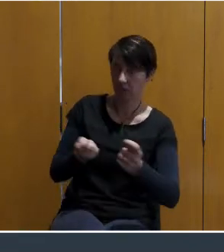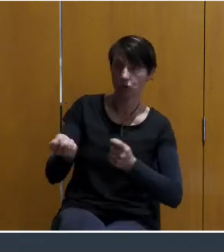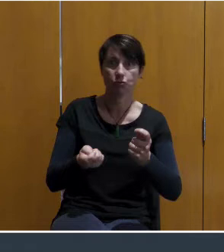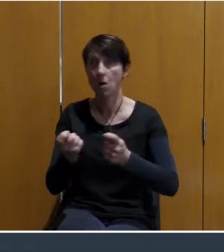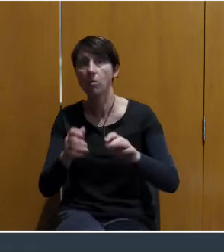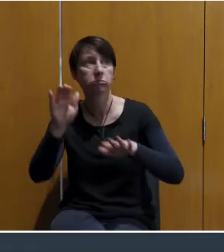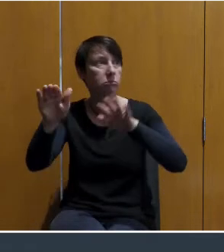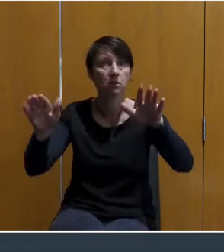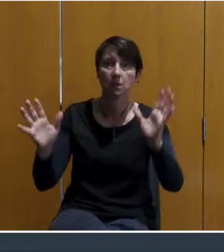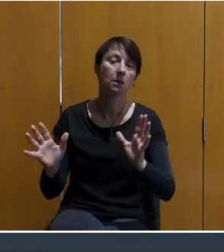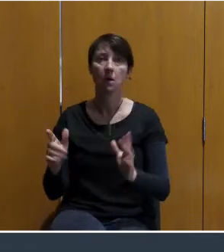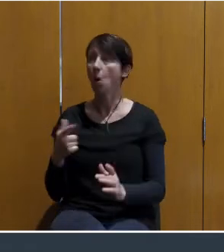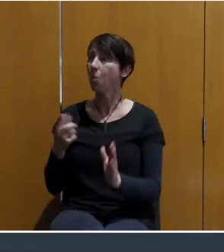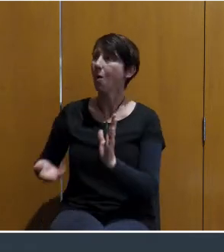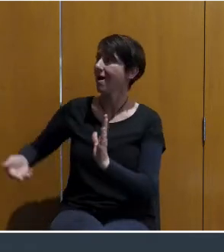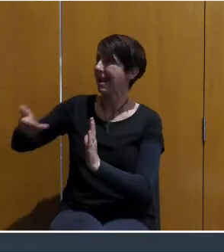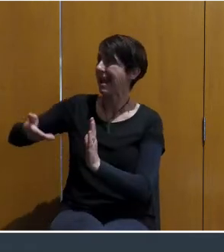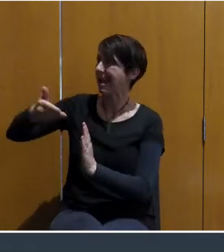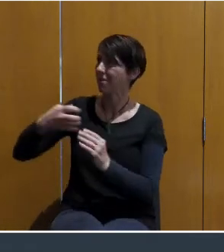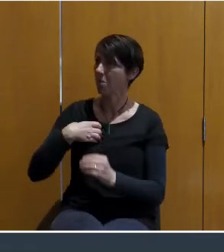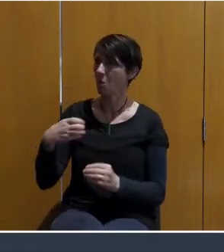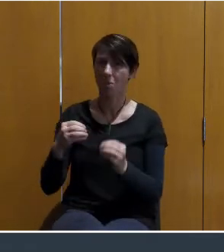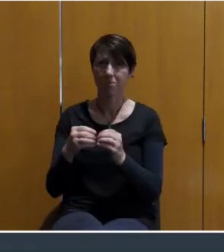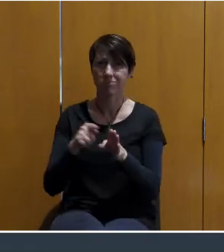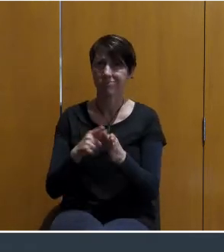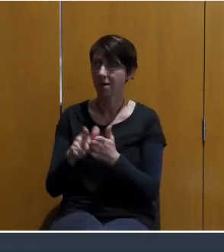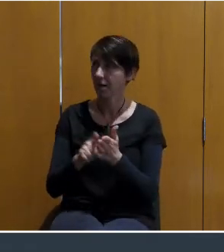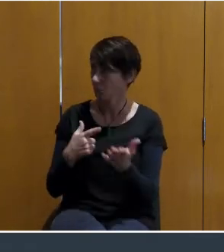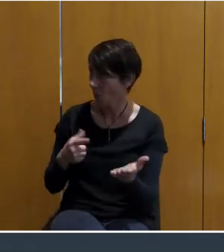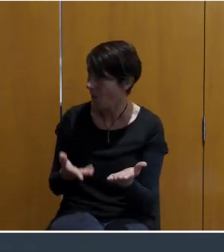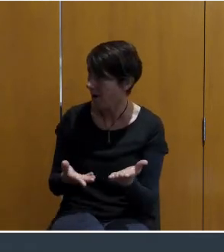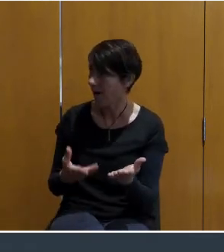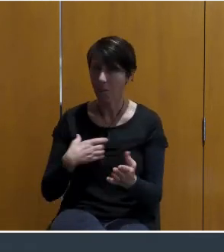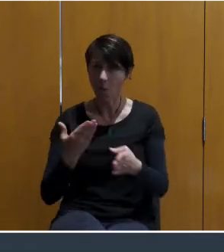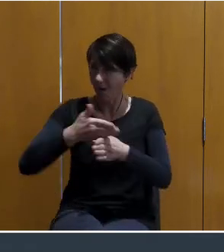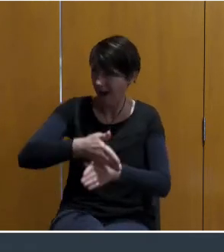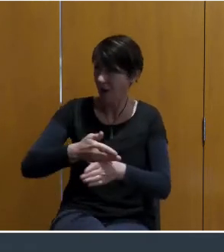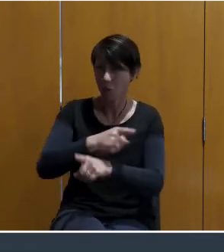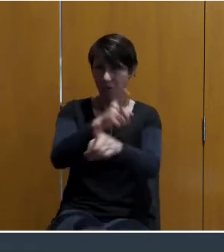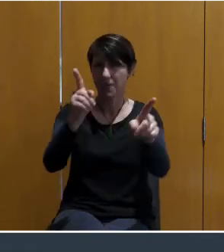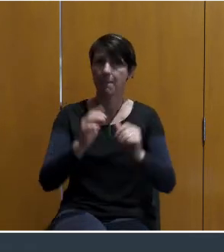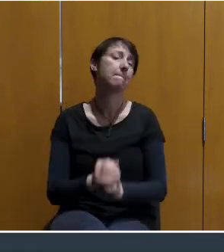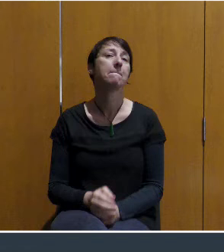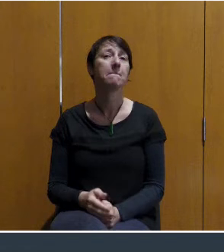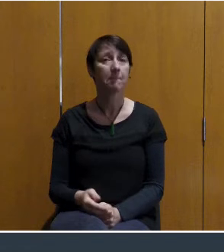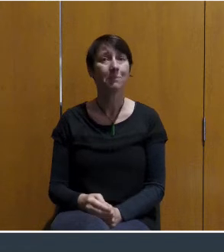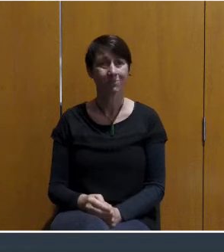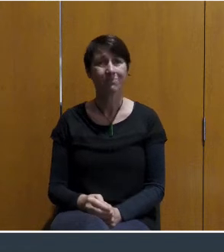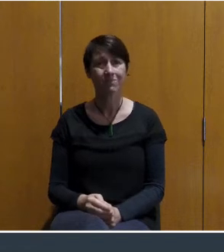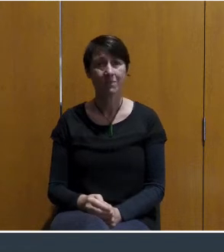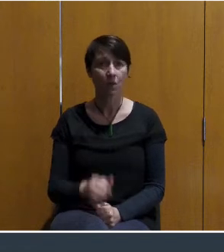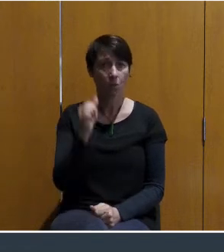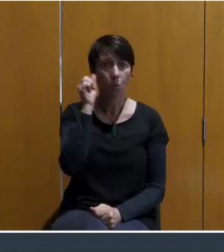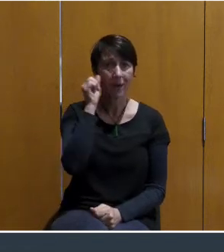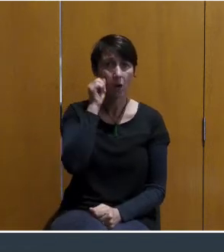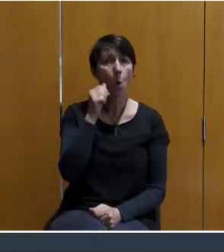made clear at the public meeting on Tuesday, the 14th of June, that Animal Control do not have the resources or staff